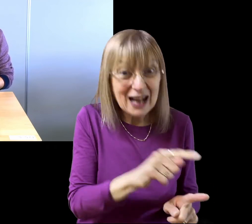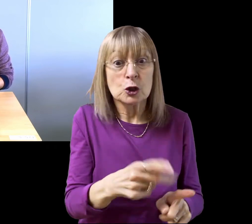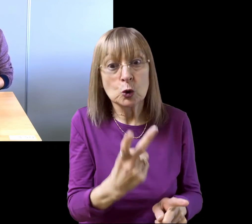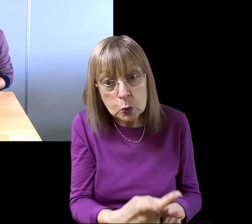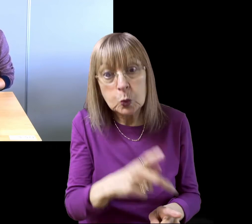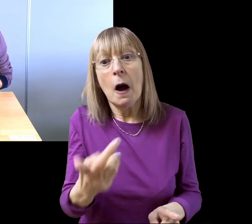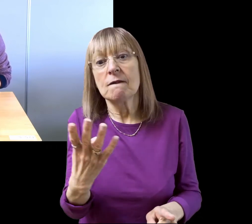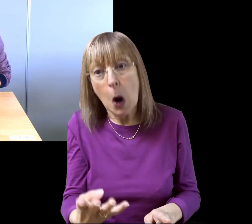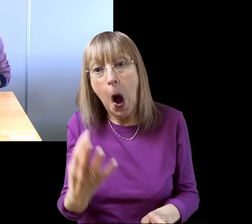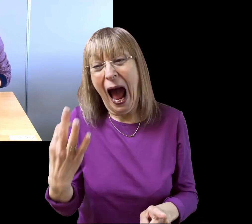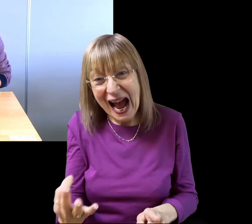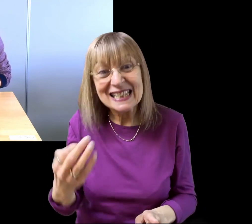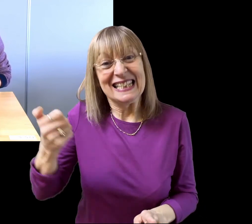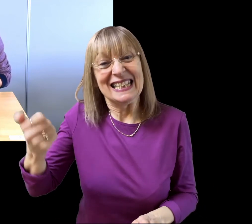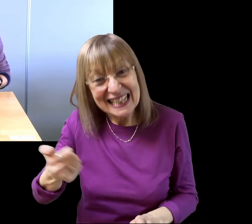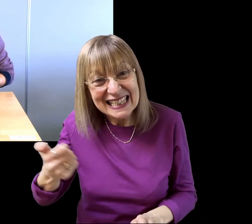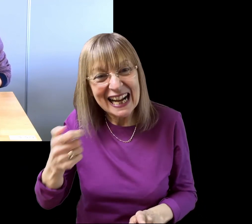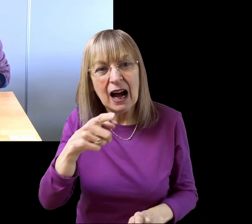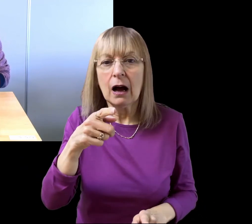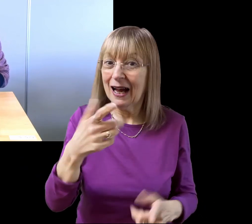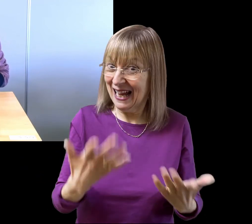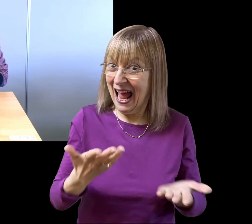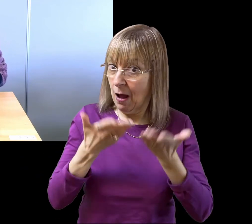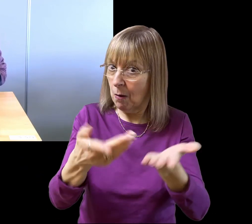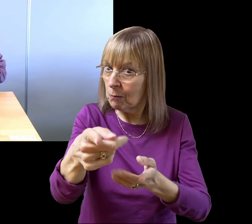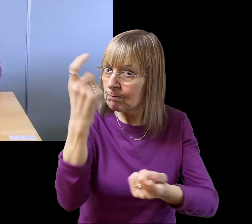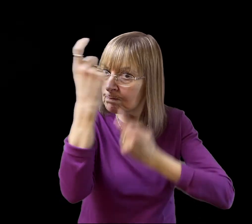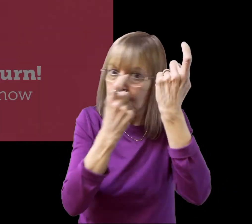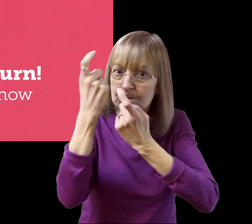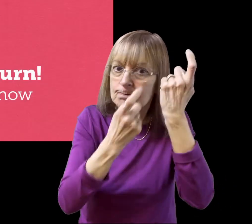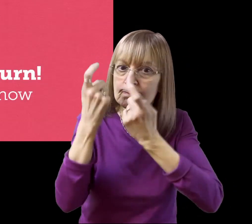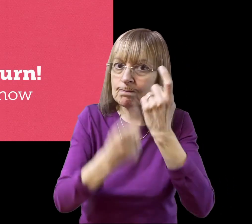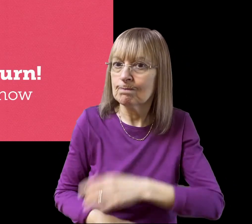4, then 8, then 16? Over to you to have a think about.